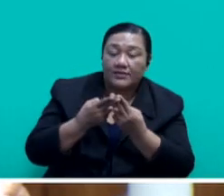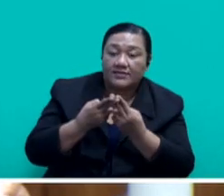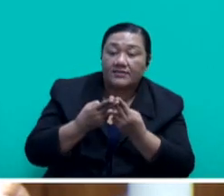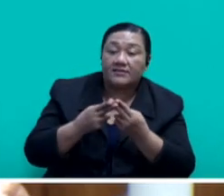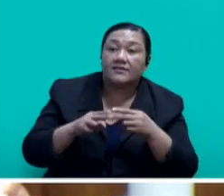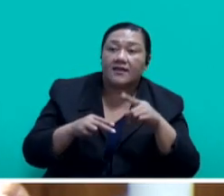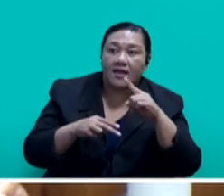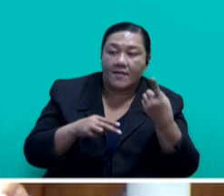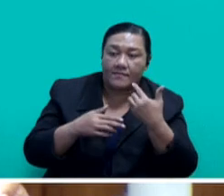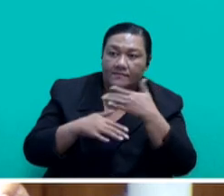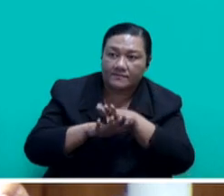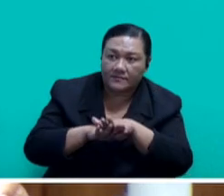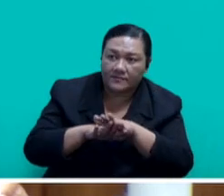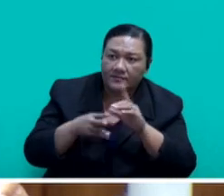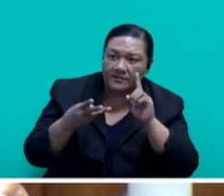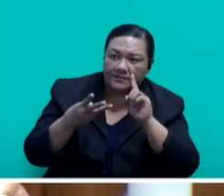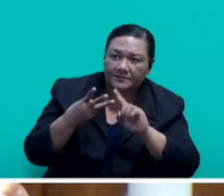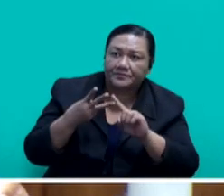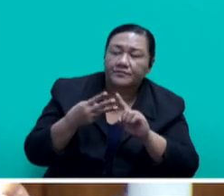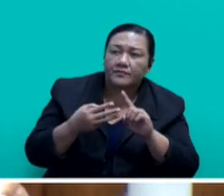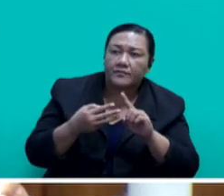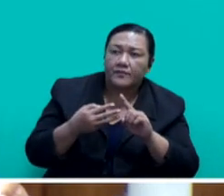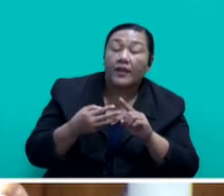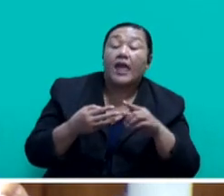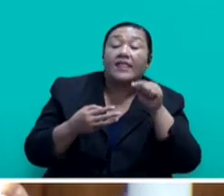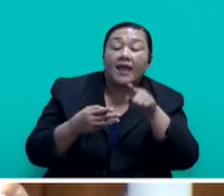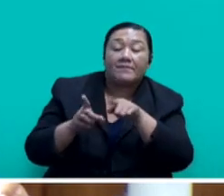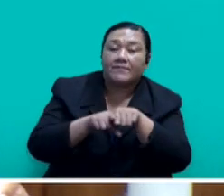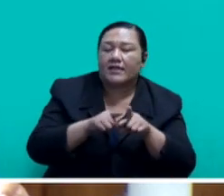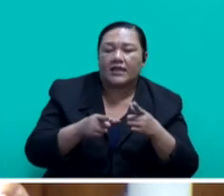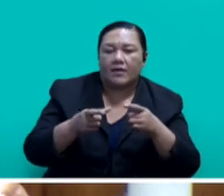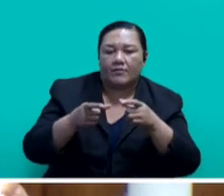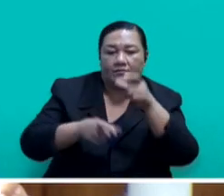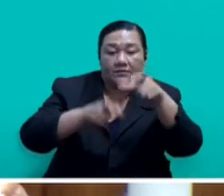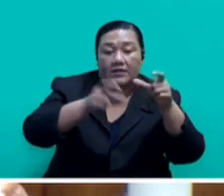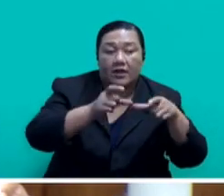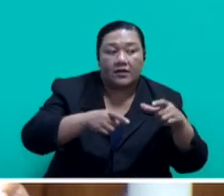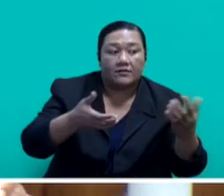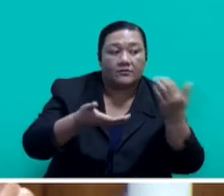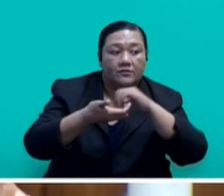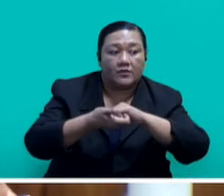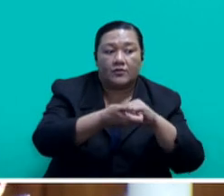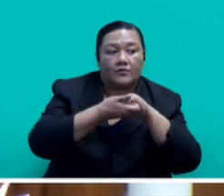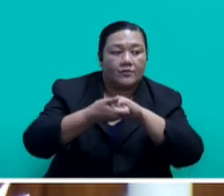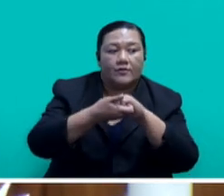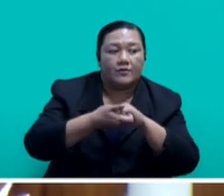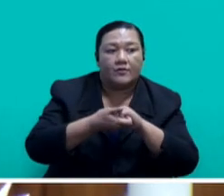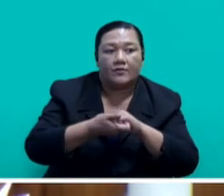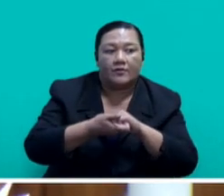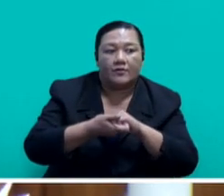together with stakeholders and development partners to develop our nation towards